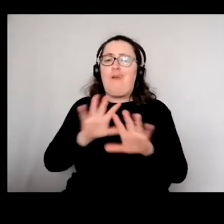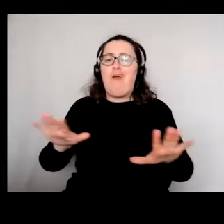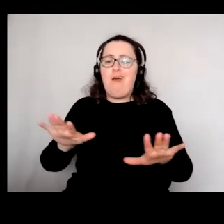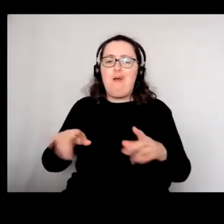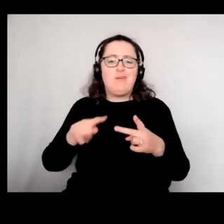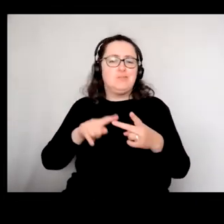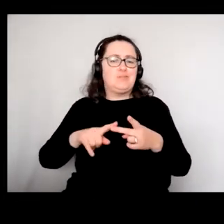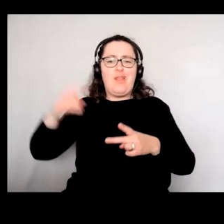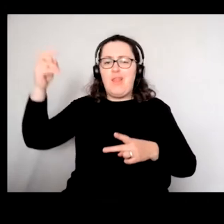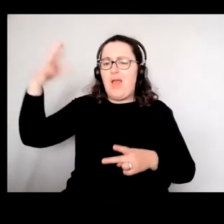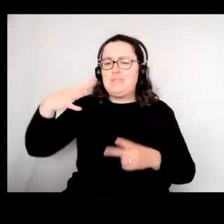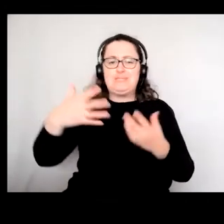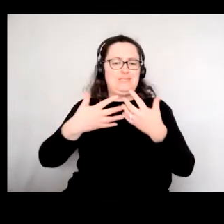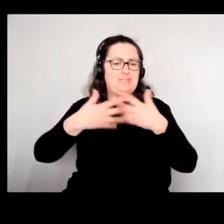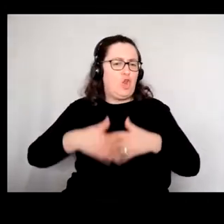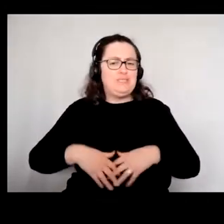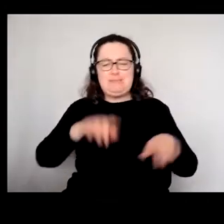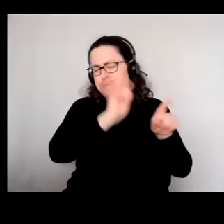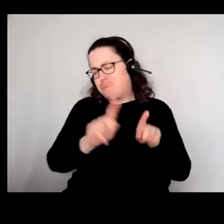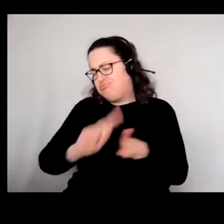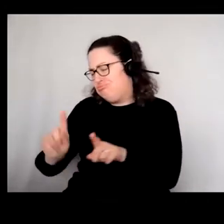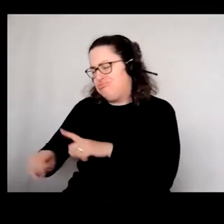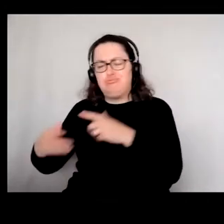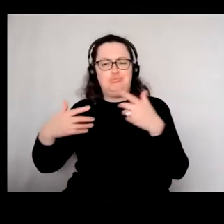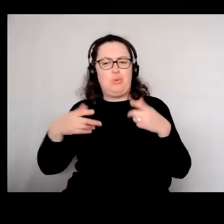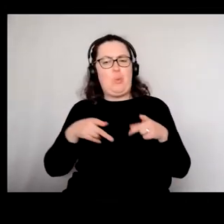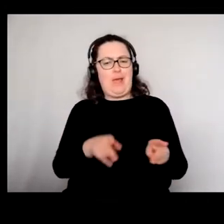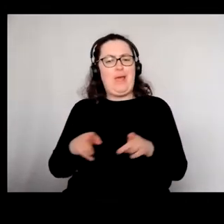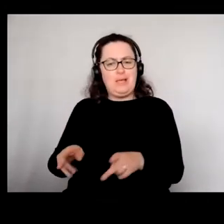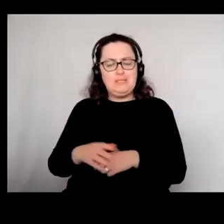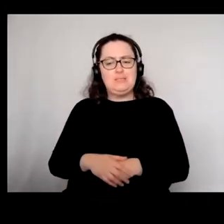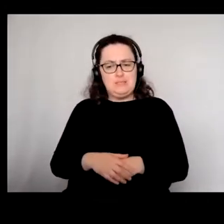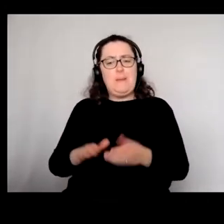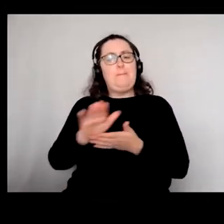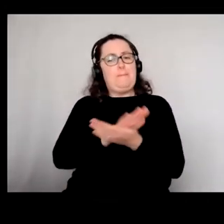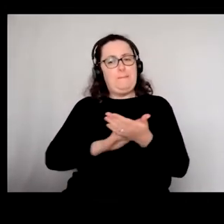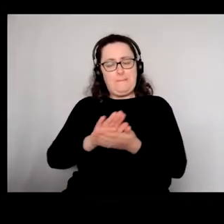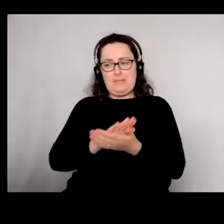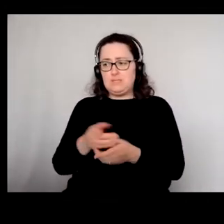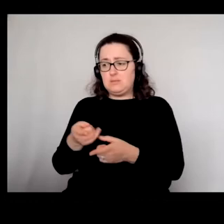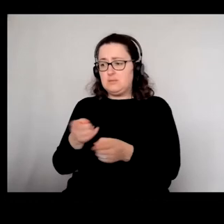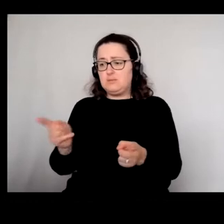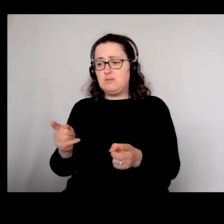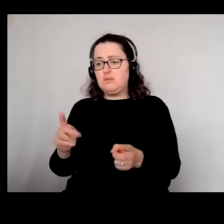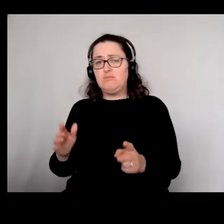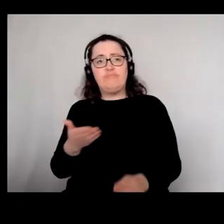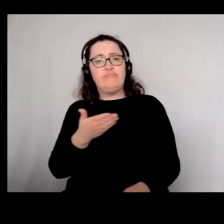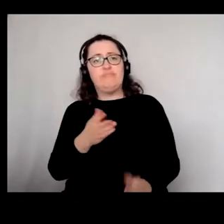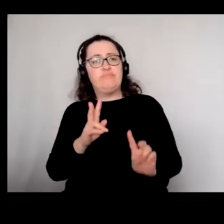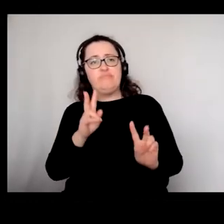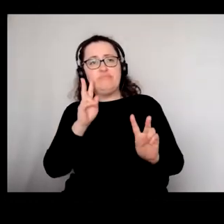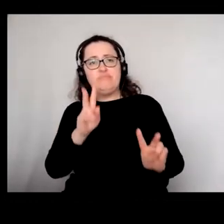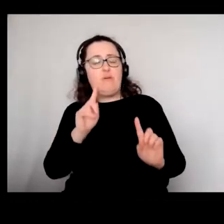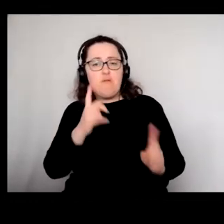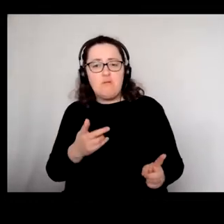it in such enlightening new ways. And I think then it works for everyone, but you're also including all those people that miss out. So I think